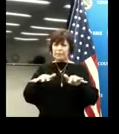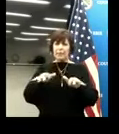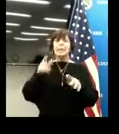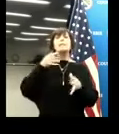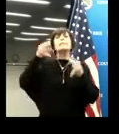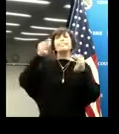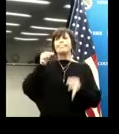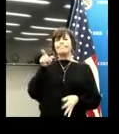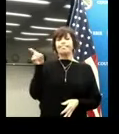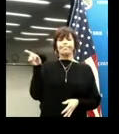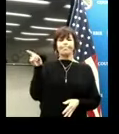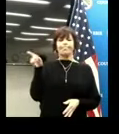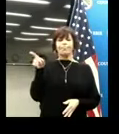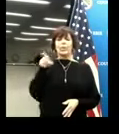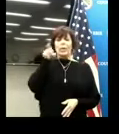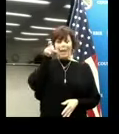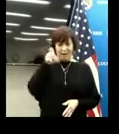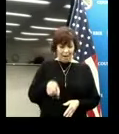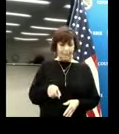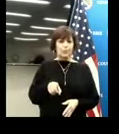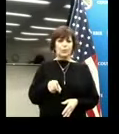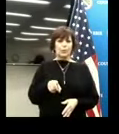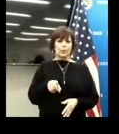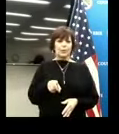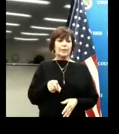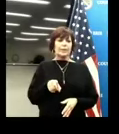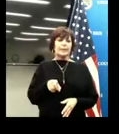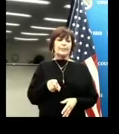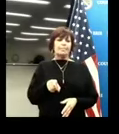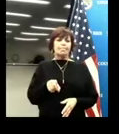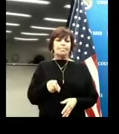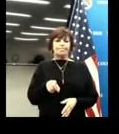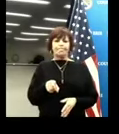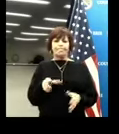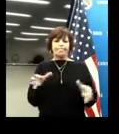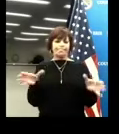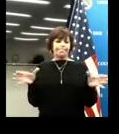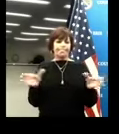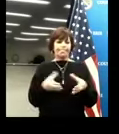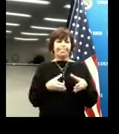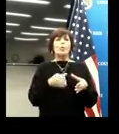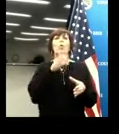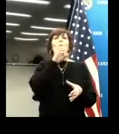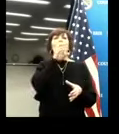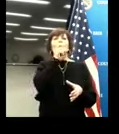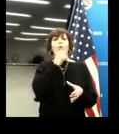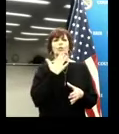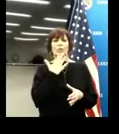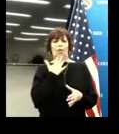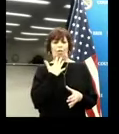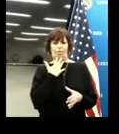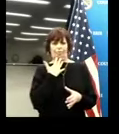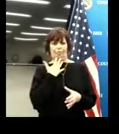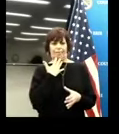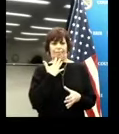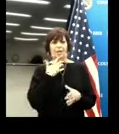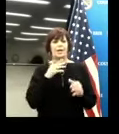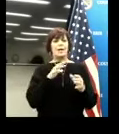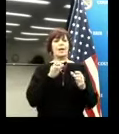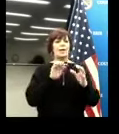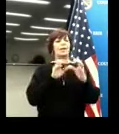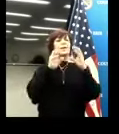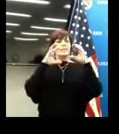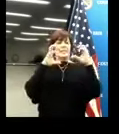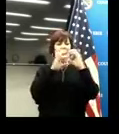determination was made that we had to put a good-sized portion of Erie County into the orange zone, and the remainder of Erie County would be in the yellow